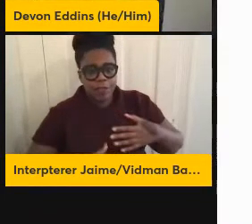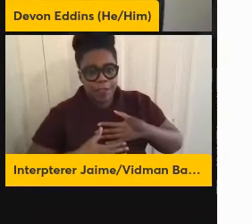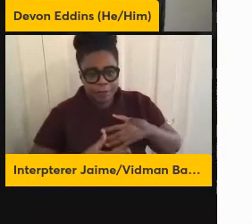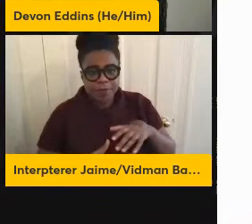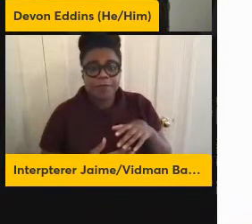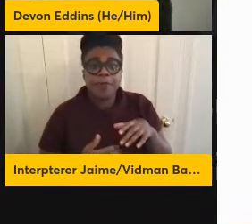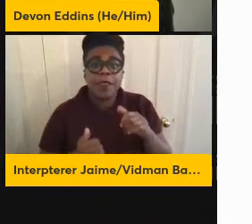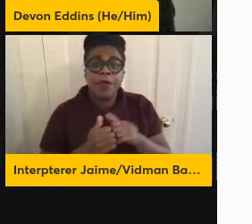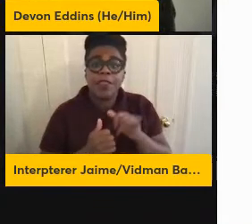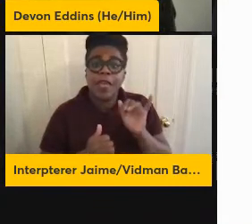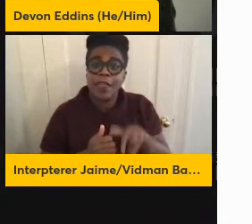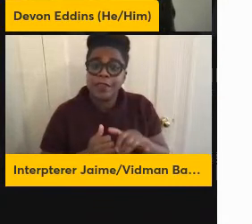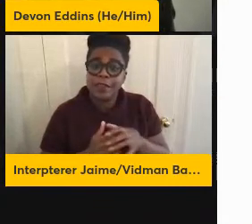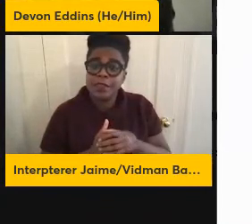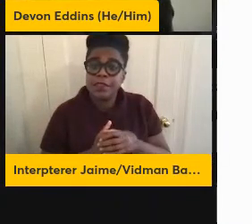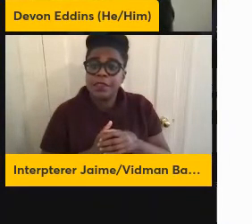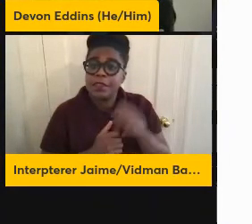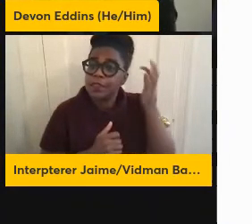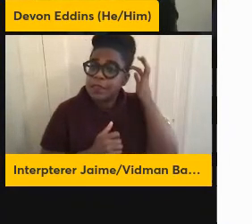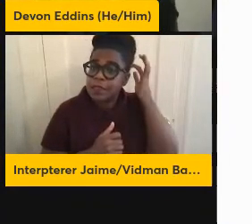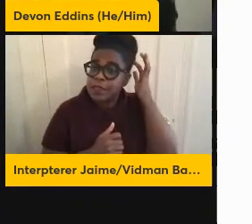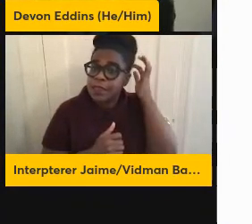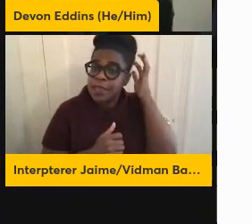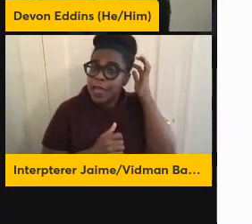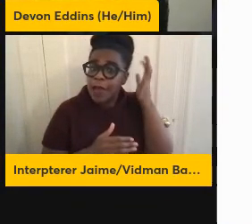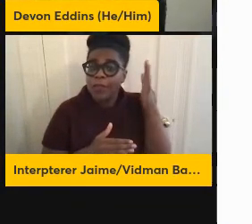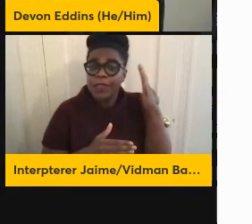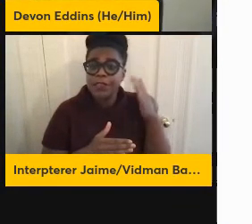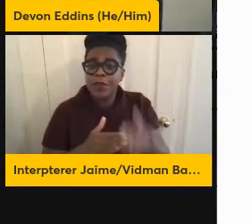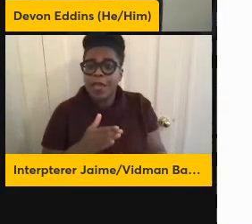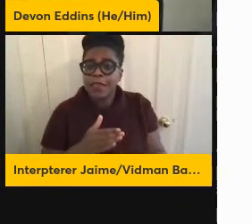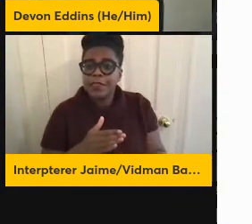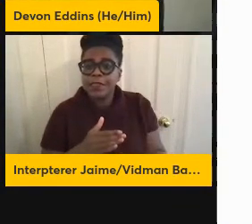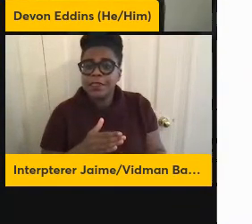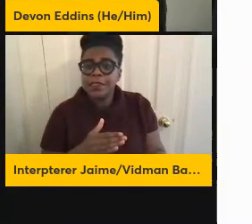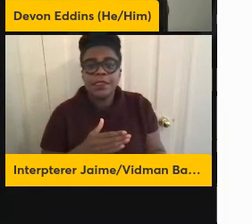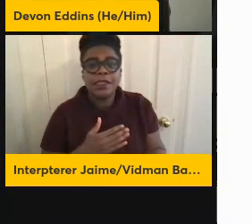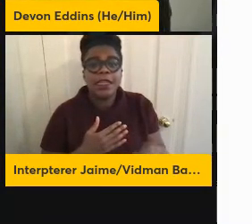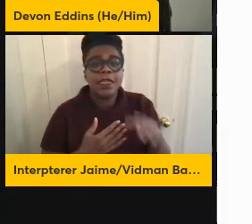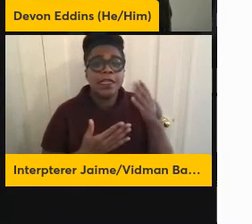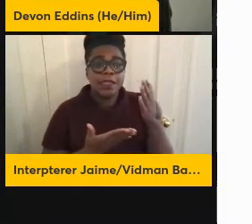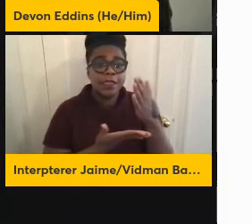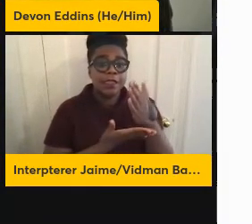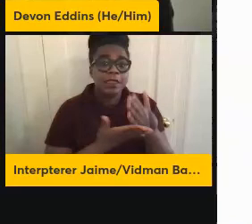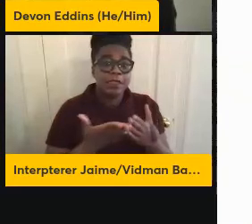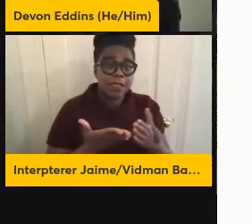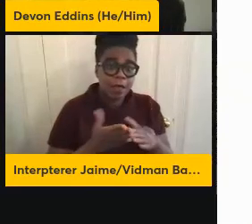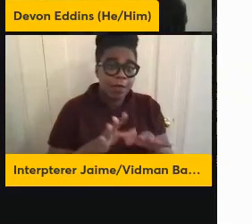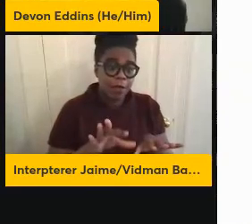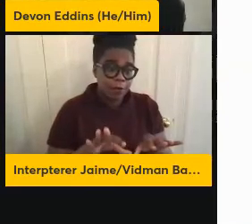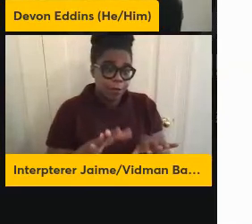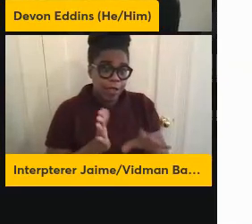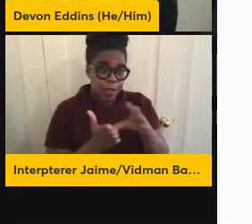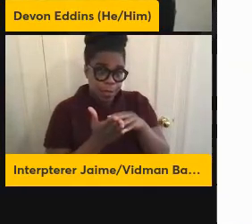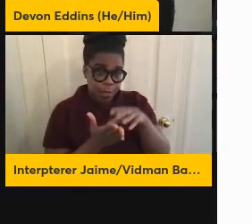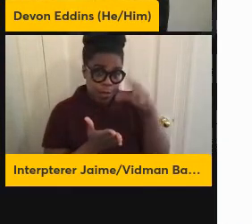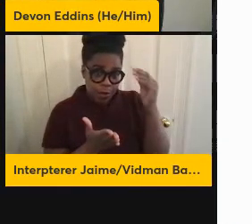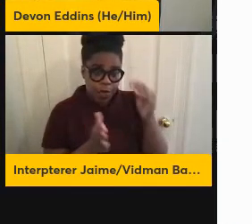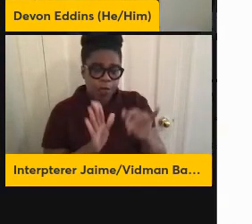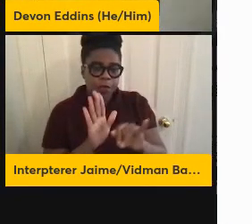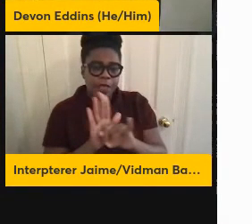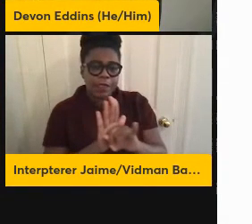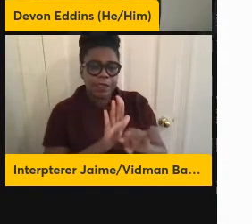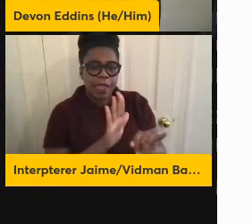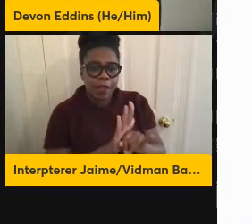with that, I would like to conclude some of the findings that we have. And one thing that we were able to identify is this